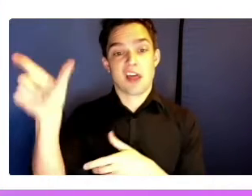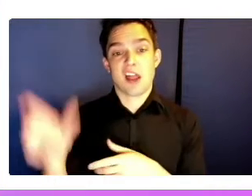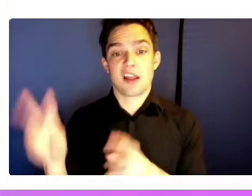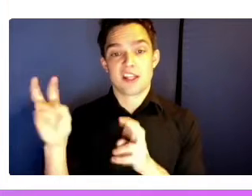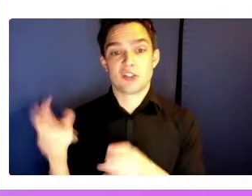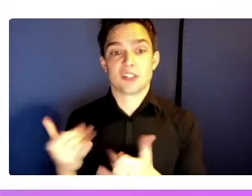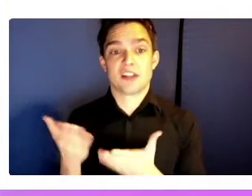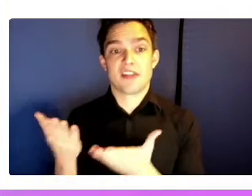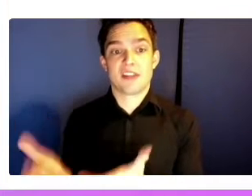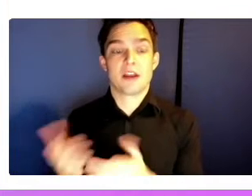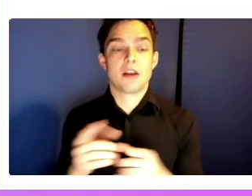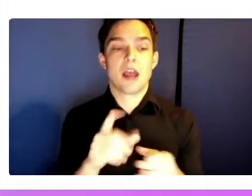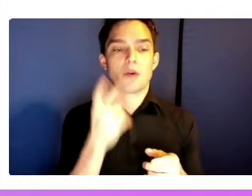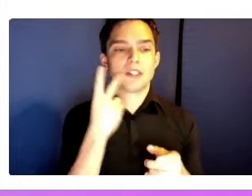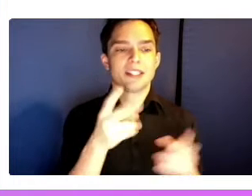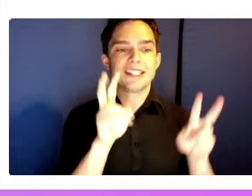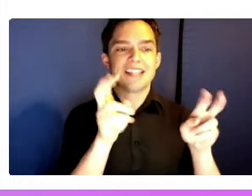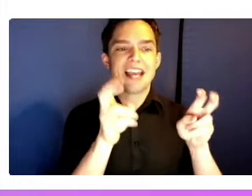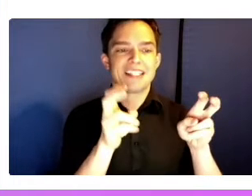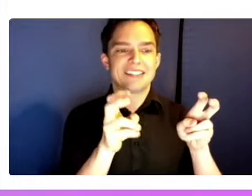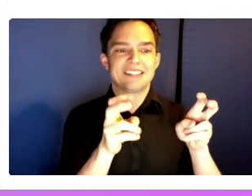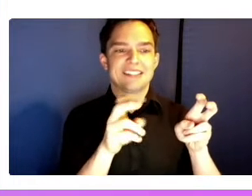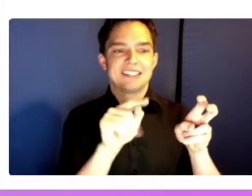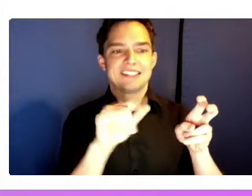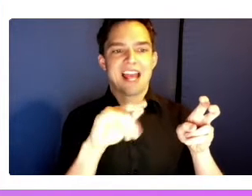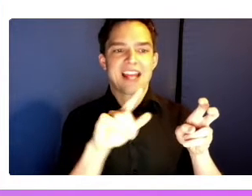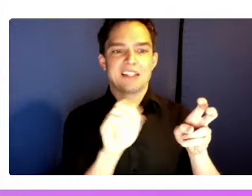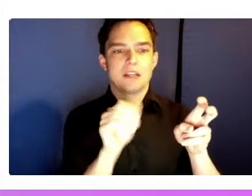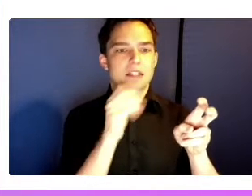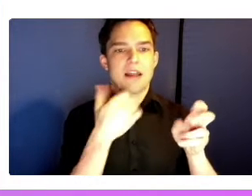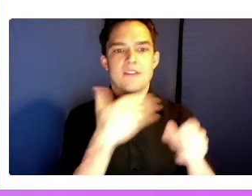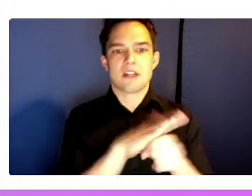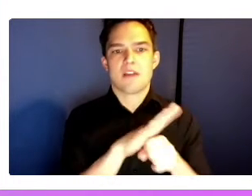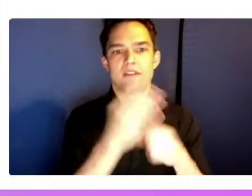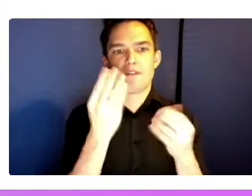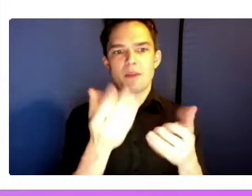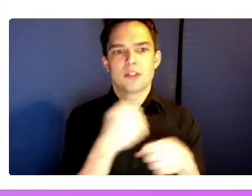All I would see was the title. I did not have enough information to make